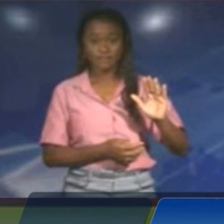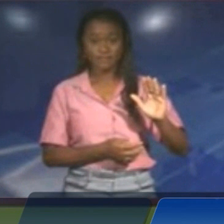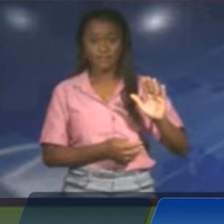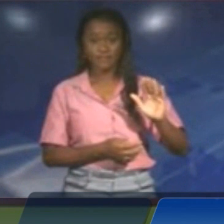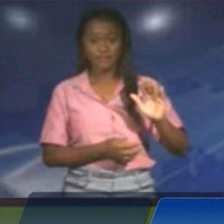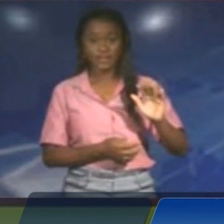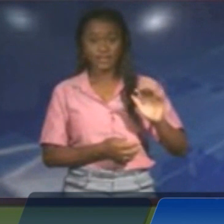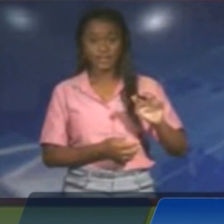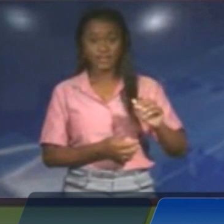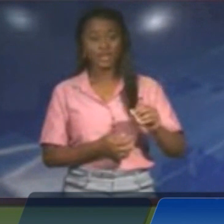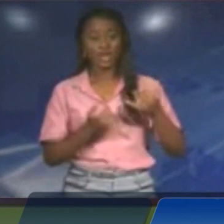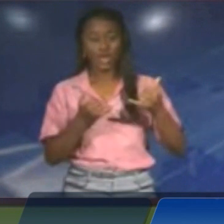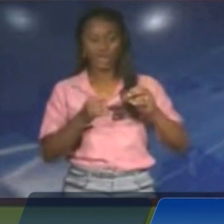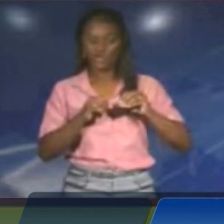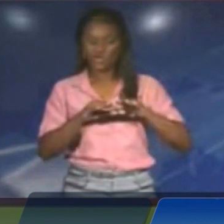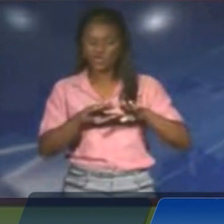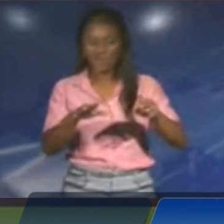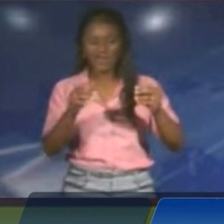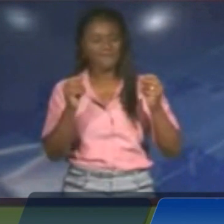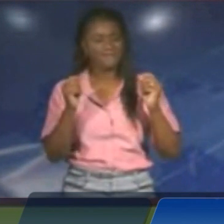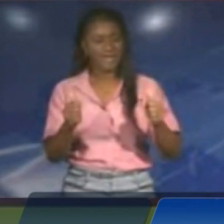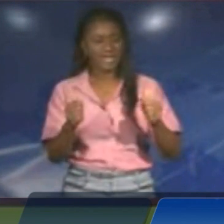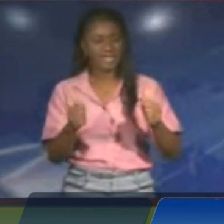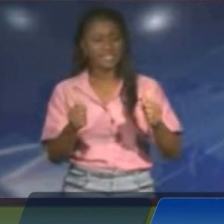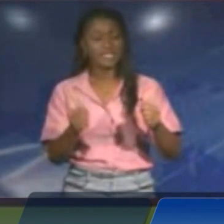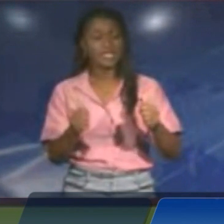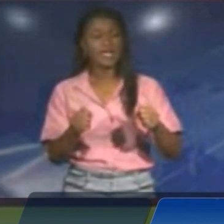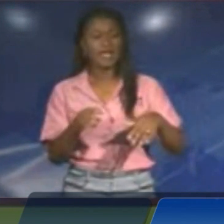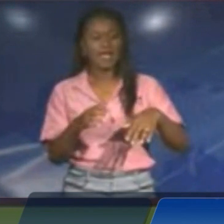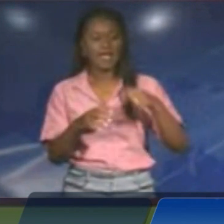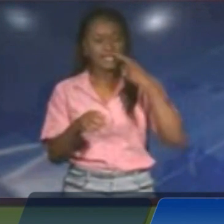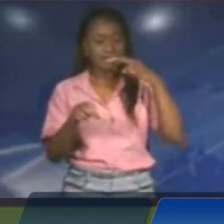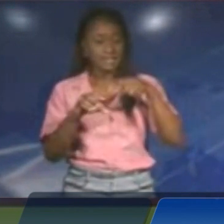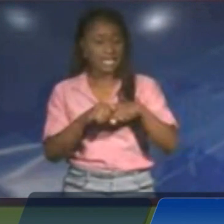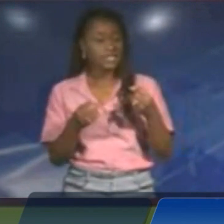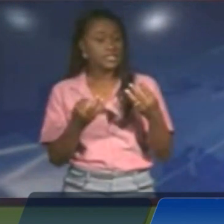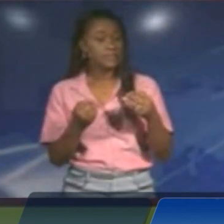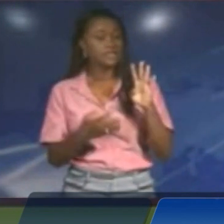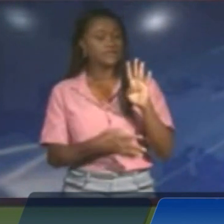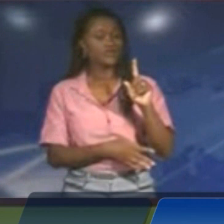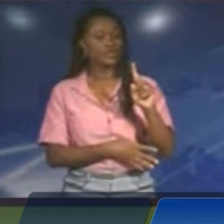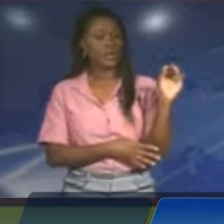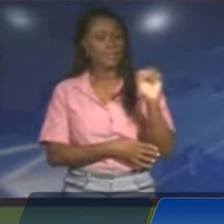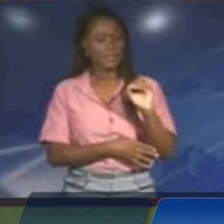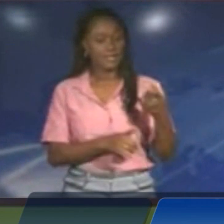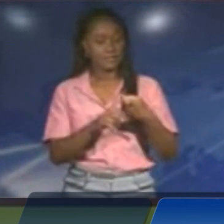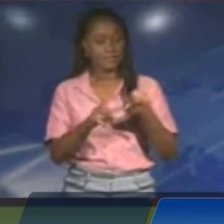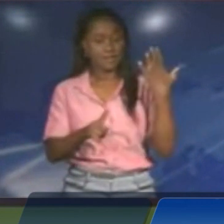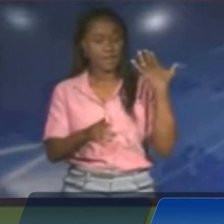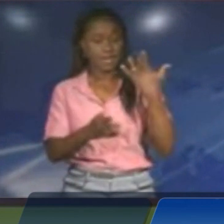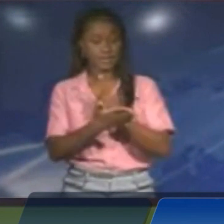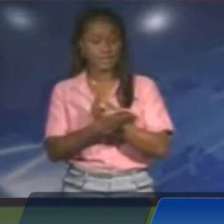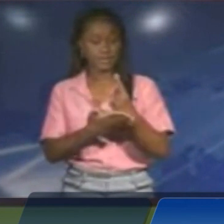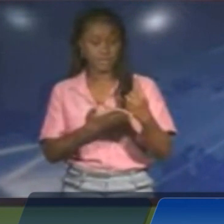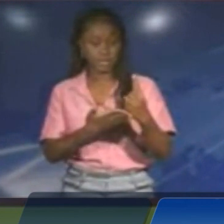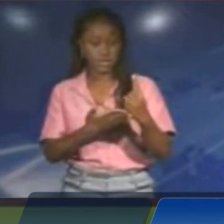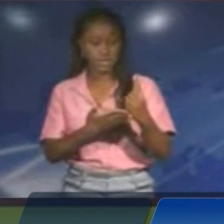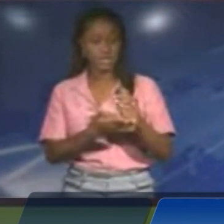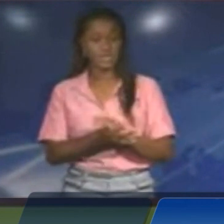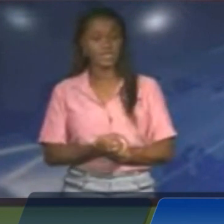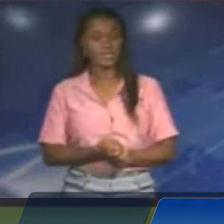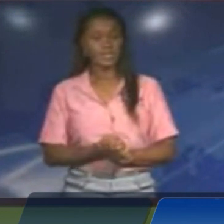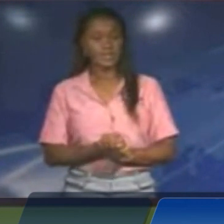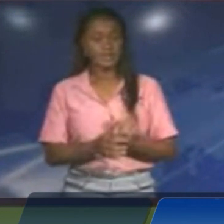most infectious of the lot and was detected in 41% of last week's sample, noting that it was